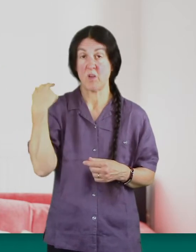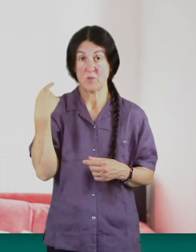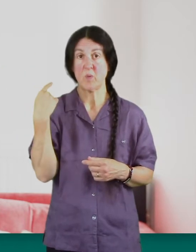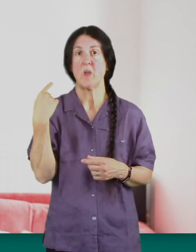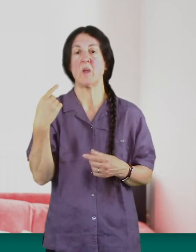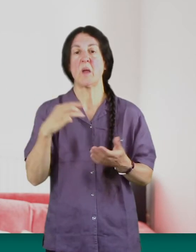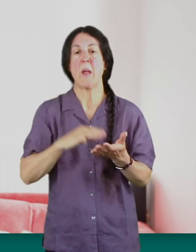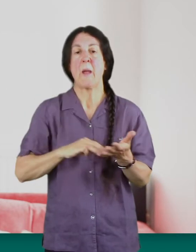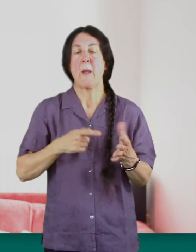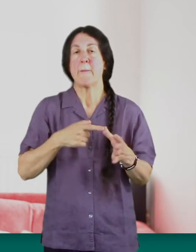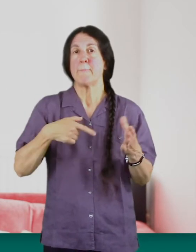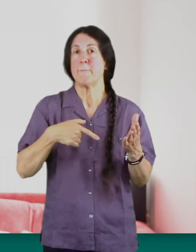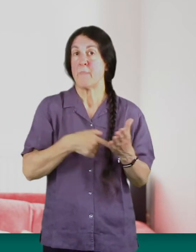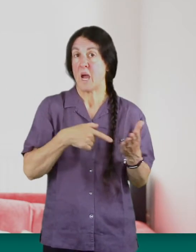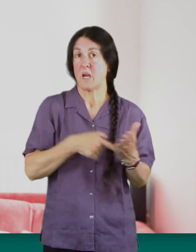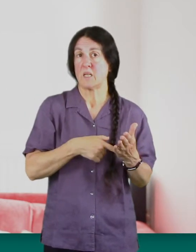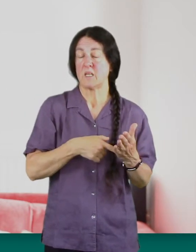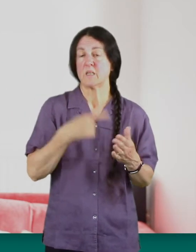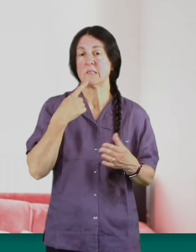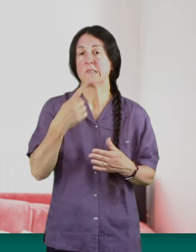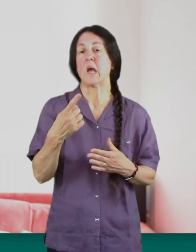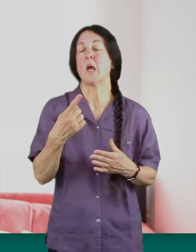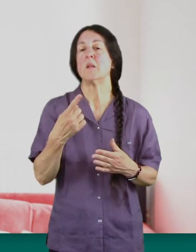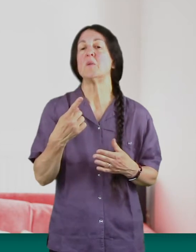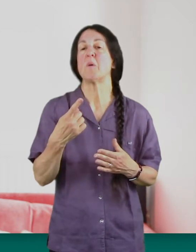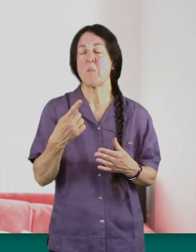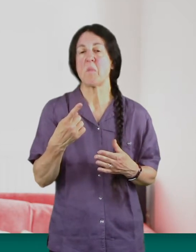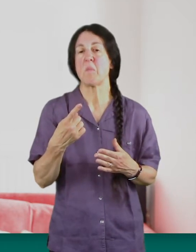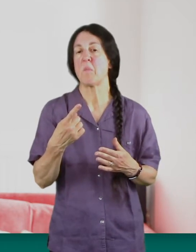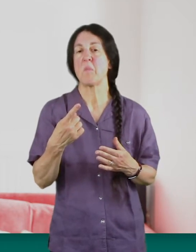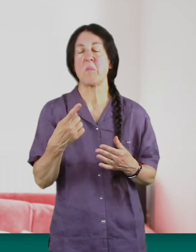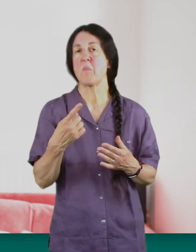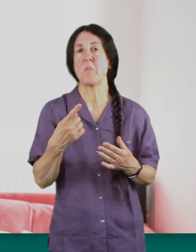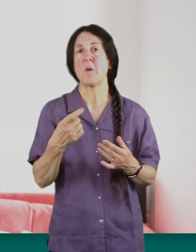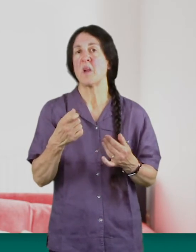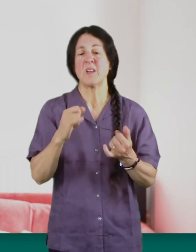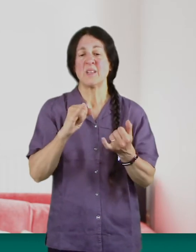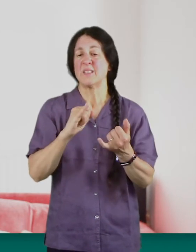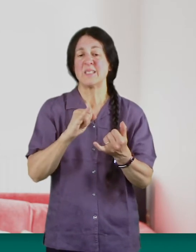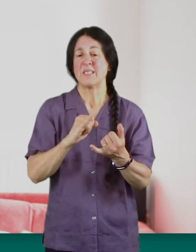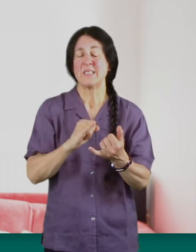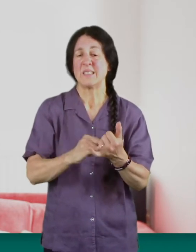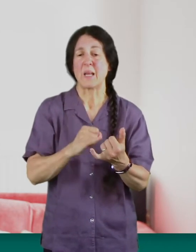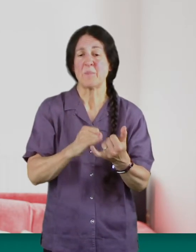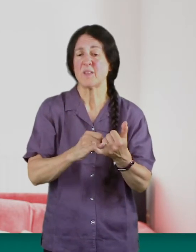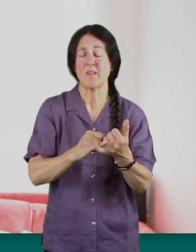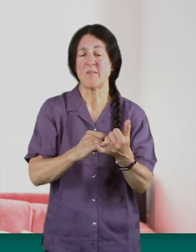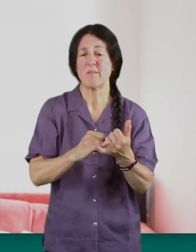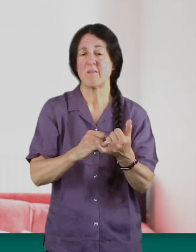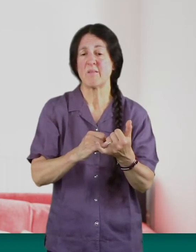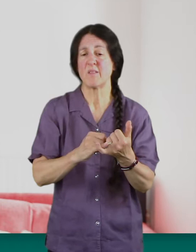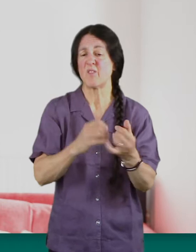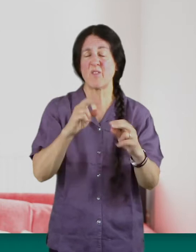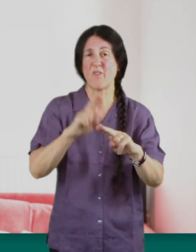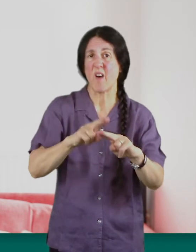just didn't know God. He didn't understand who God was. And although Samson has been set apart and blessed,